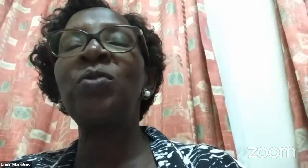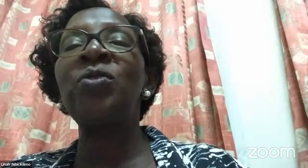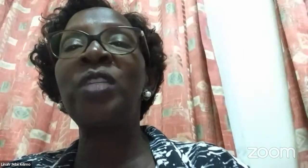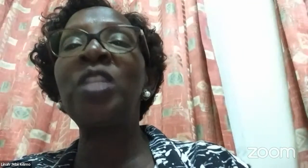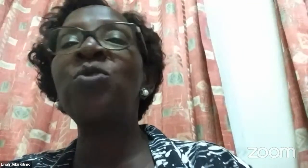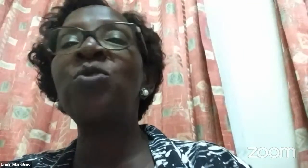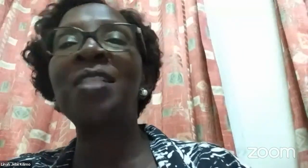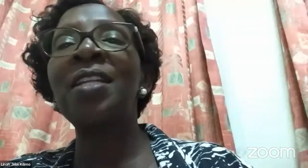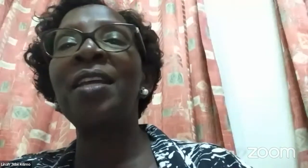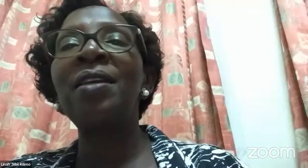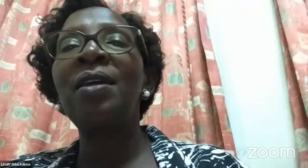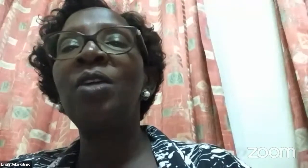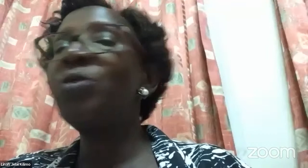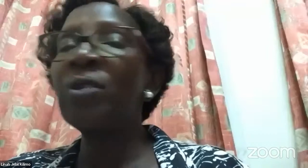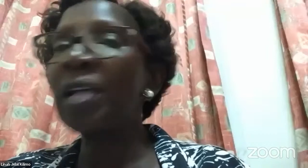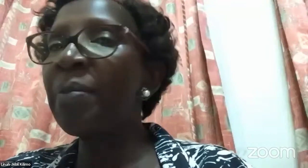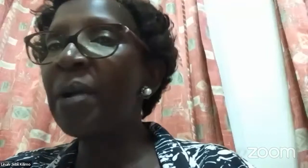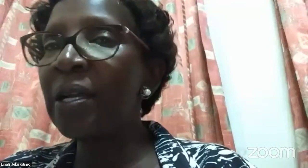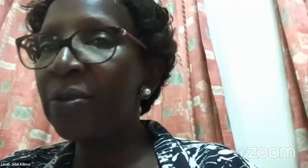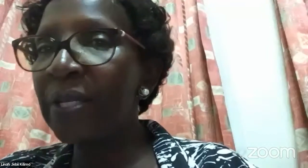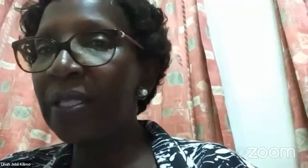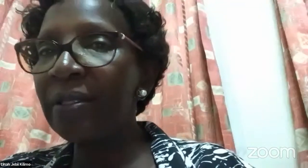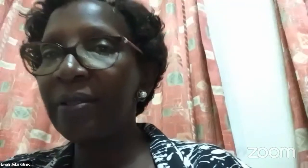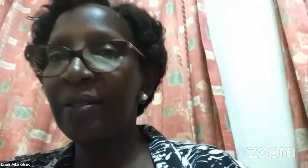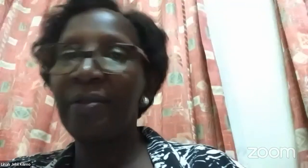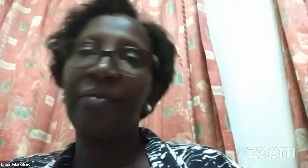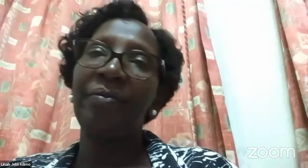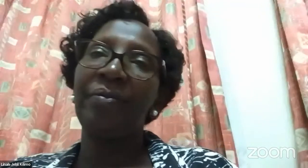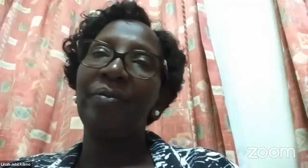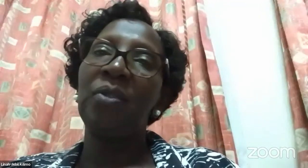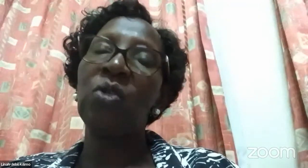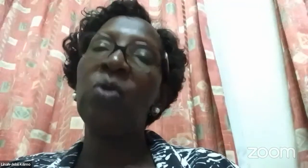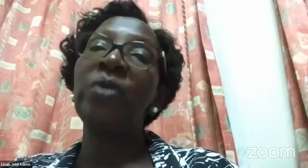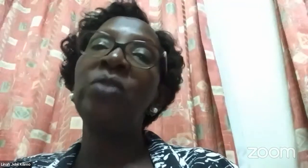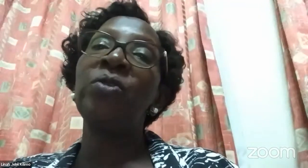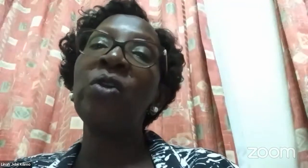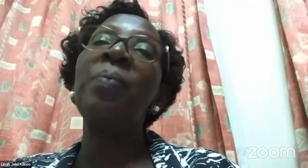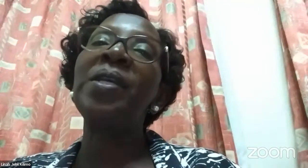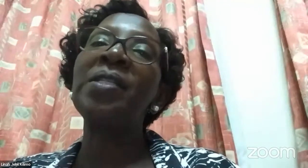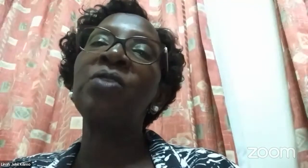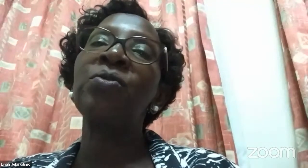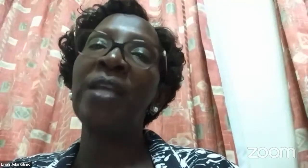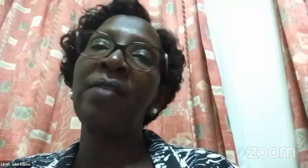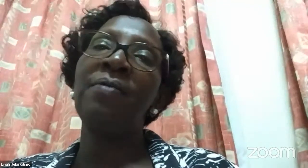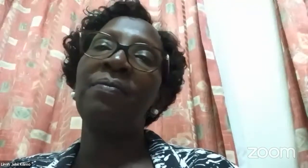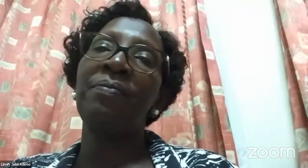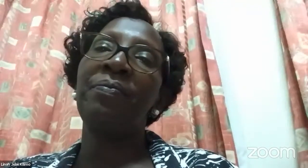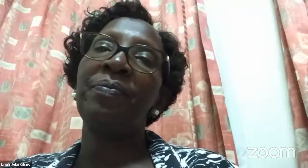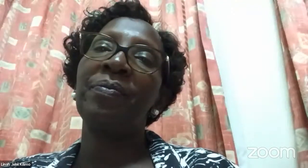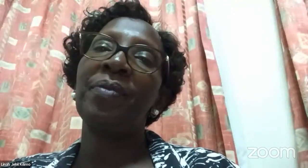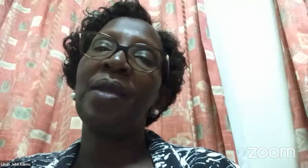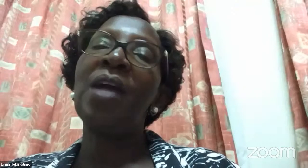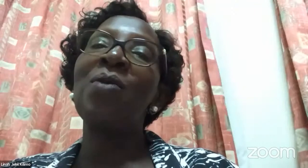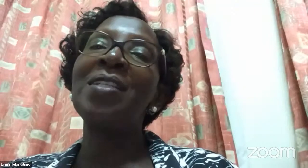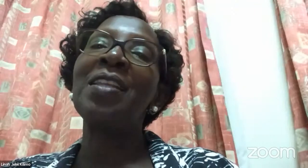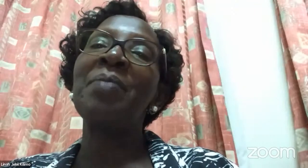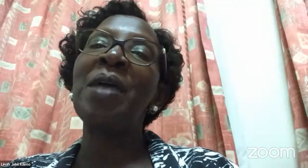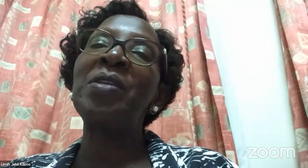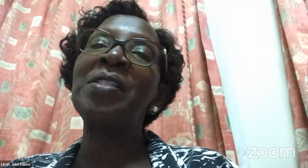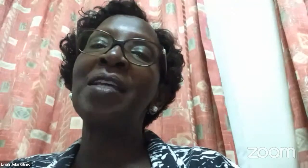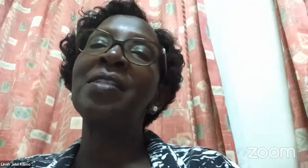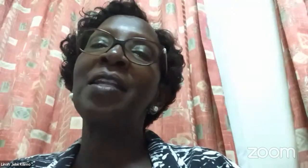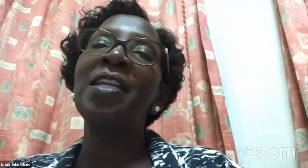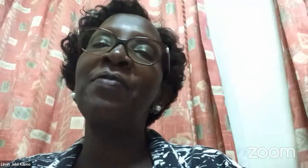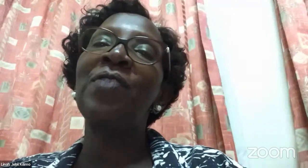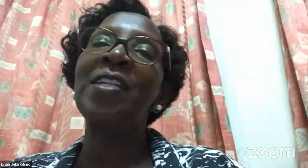you didn't do yesterday, you'll not come back and do it. So do your best today. And no wonder the